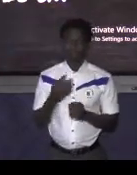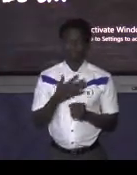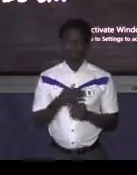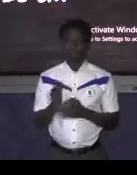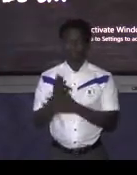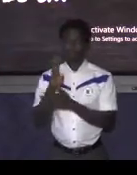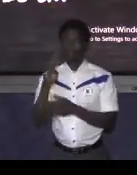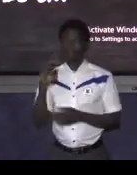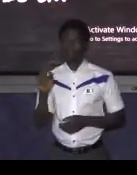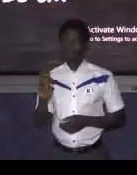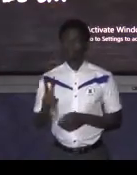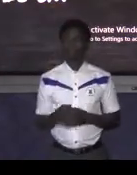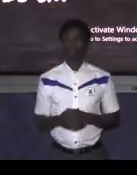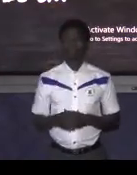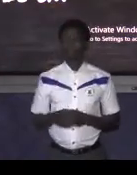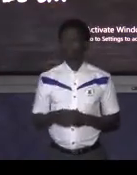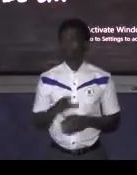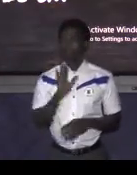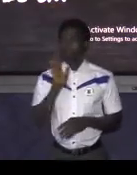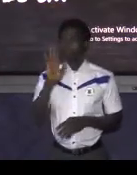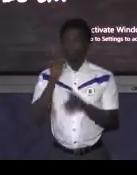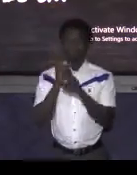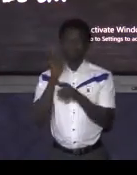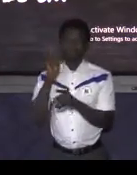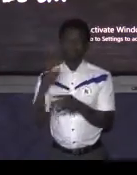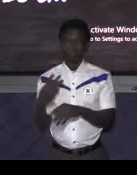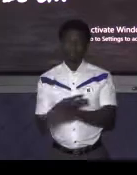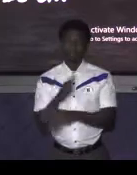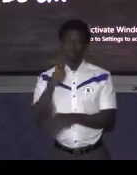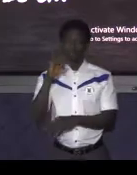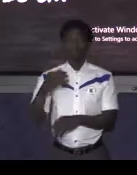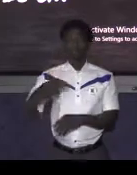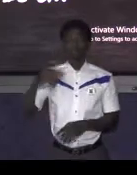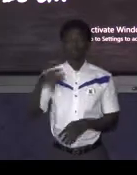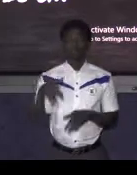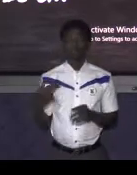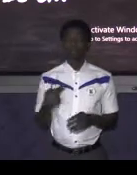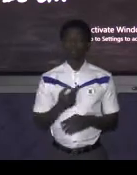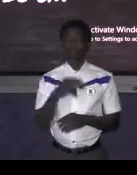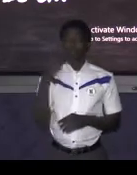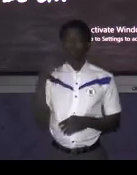parallel sides, then your answer, you multiply it by the height. So let's see.